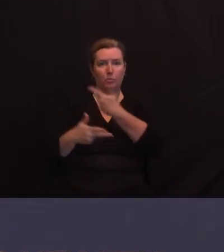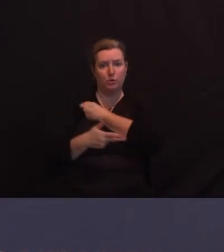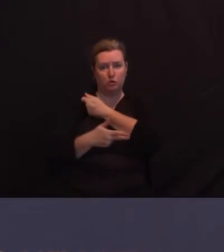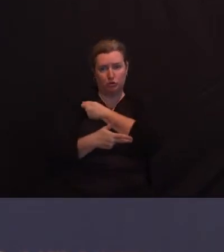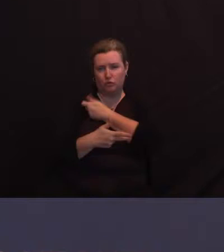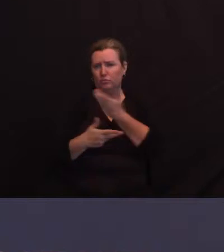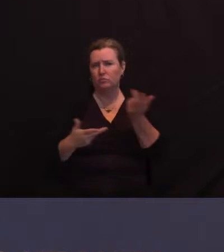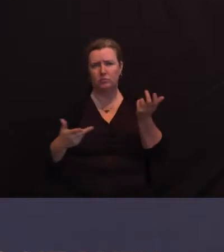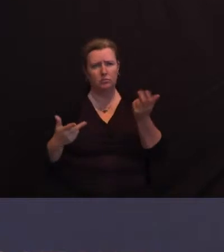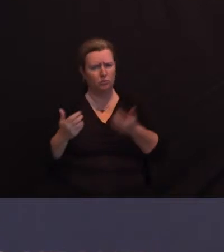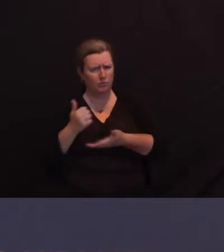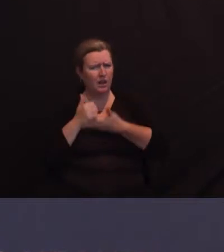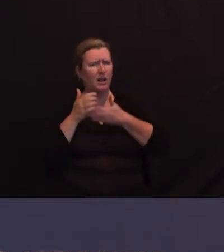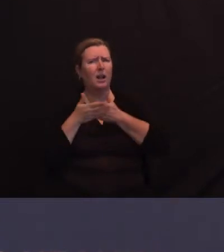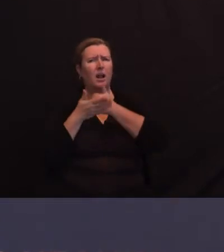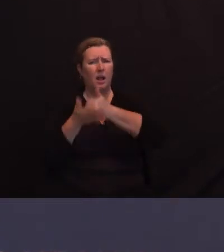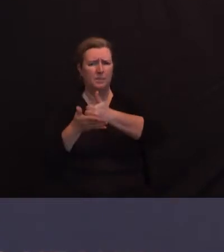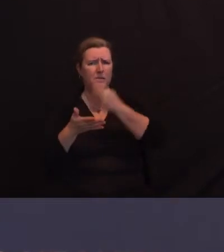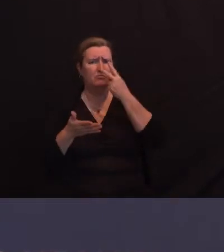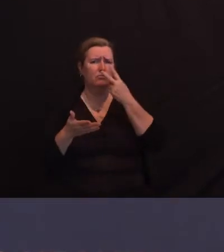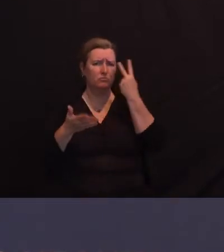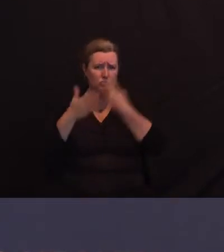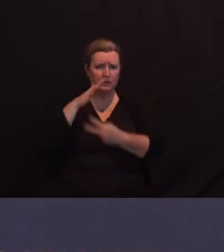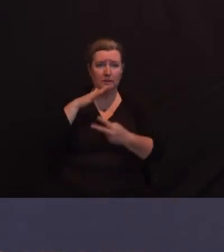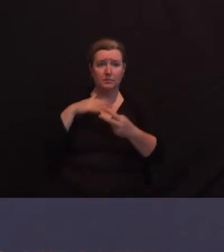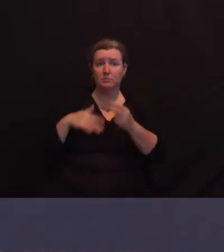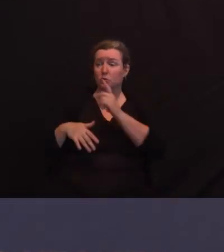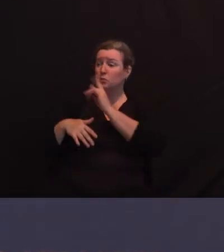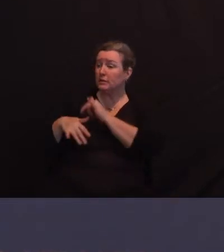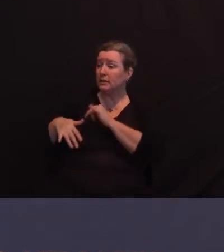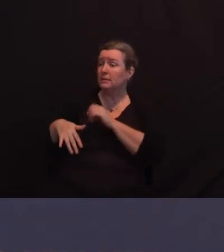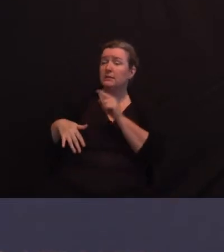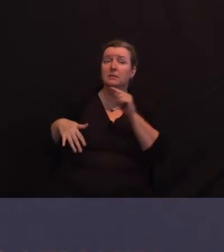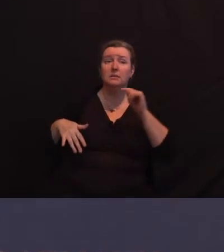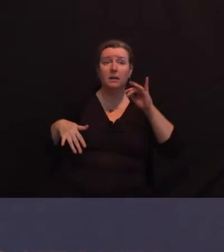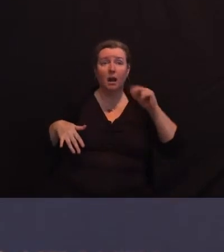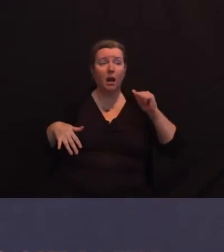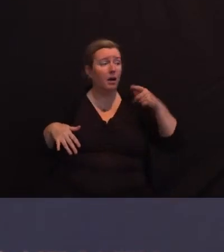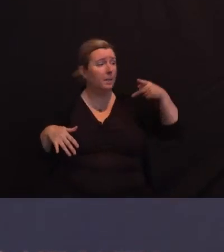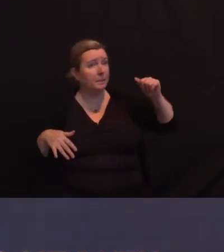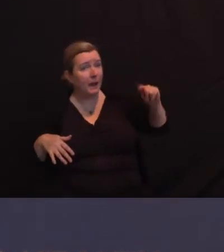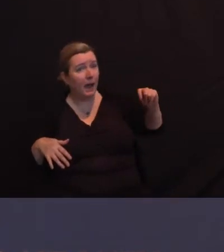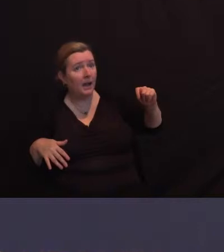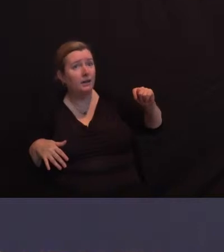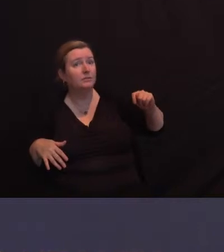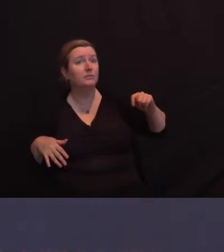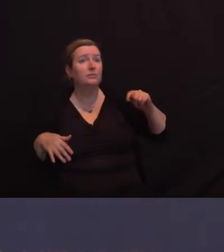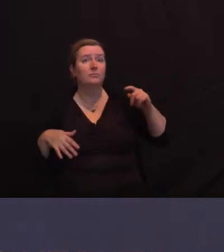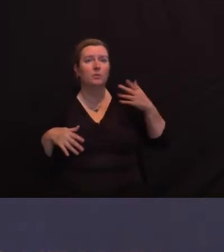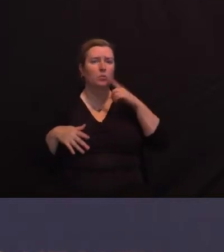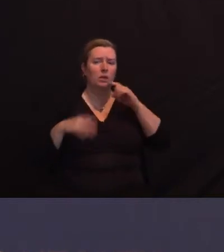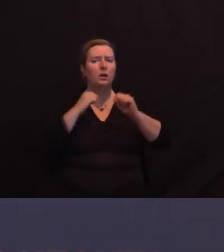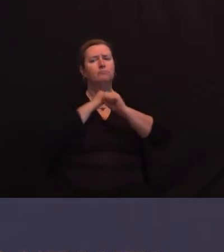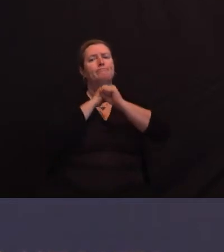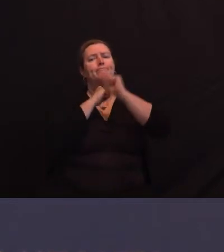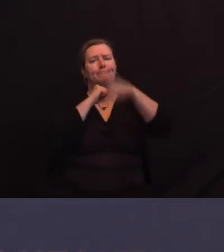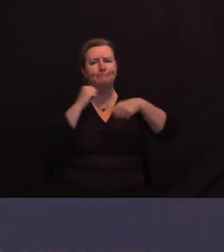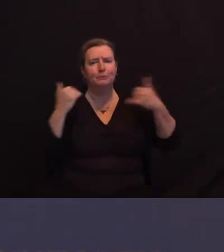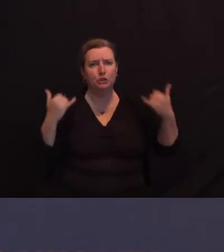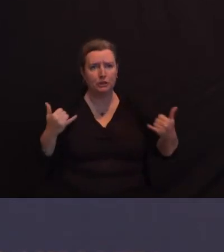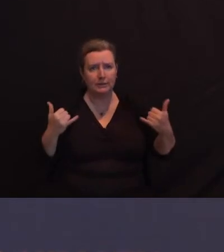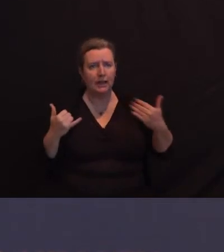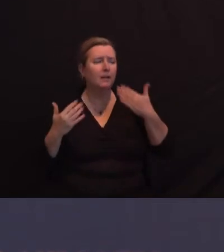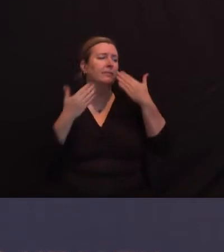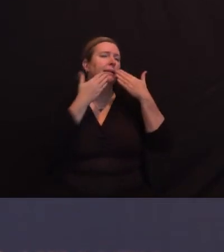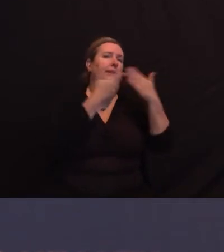modeling. Judy, Tina, Pat, Paramel, Dan, to everybody else, we kept you a little longer today. Apologies for that. Folks, thank you for everything you're